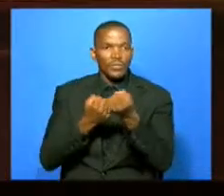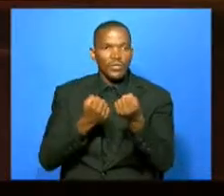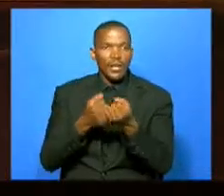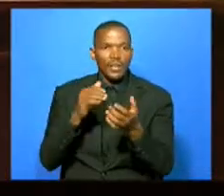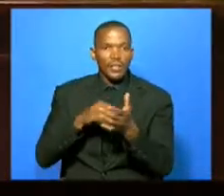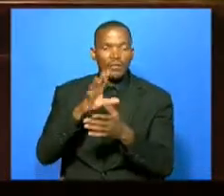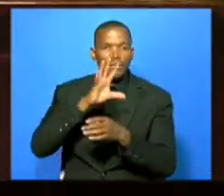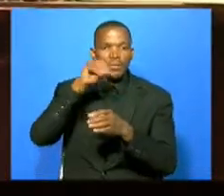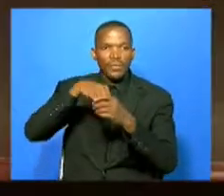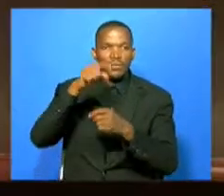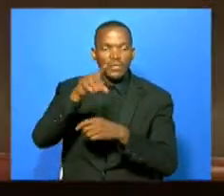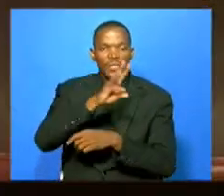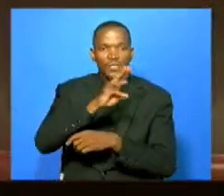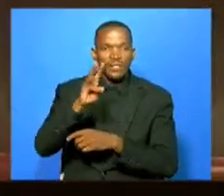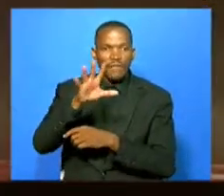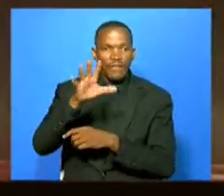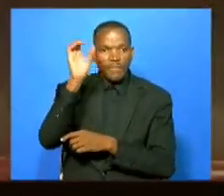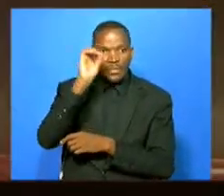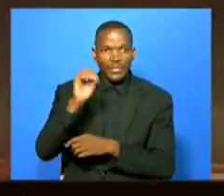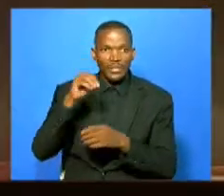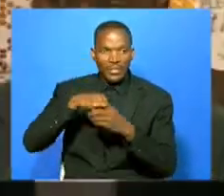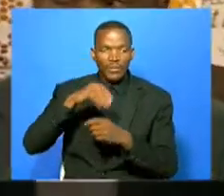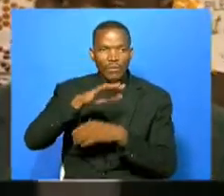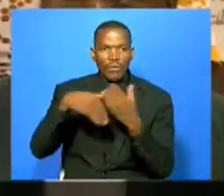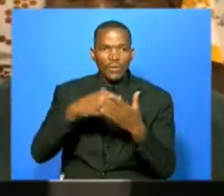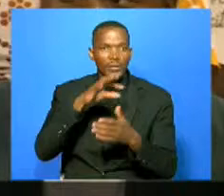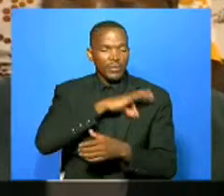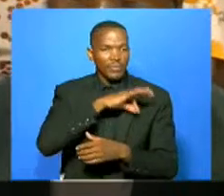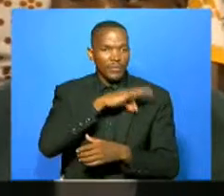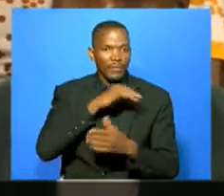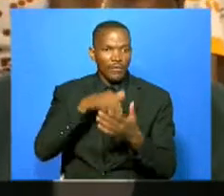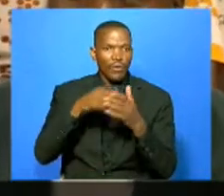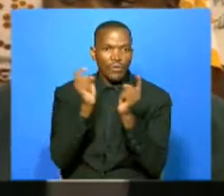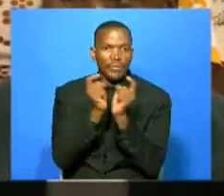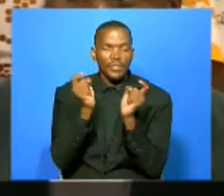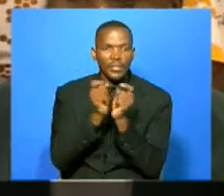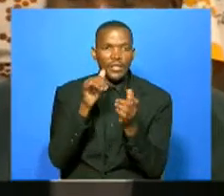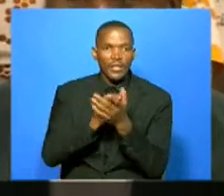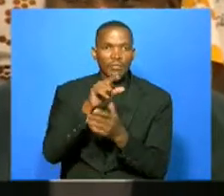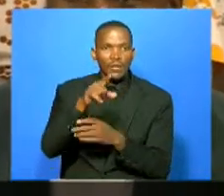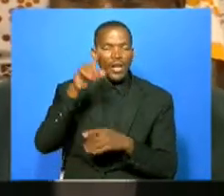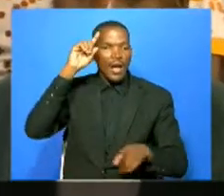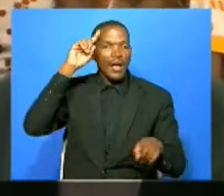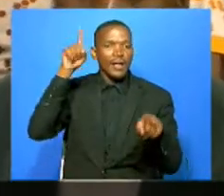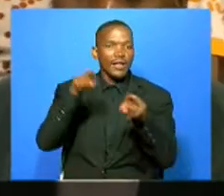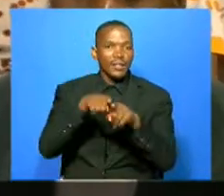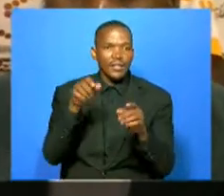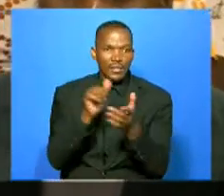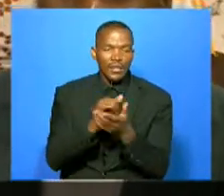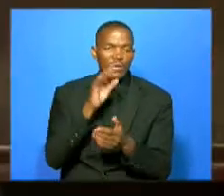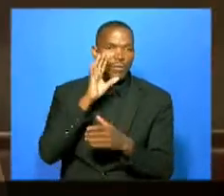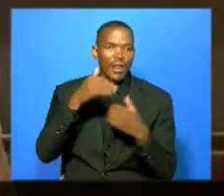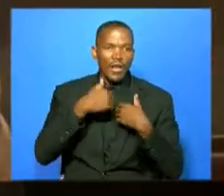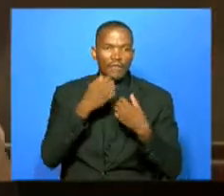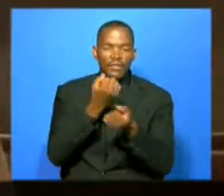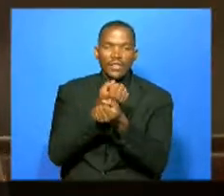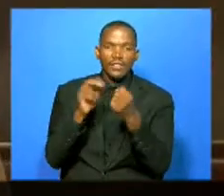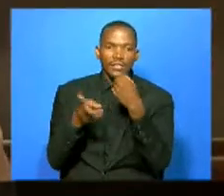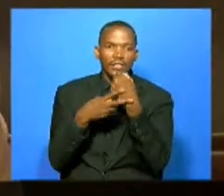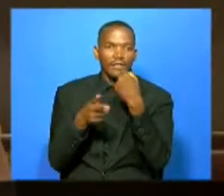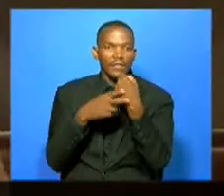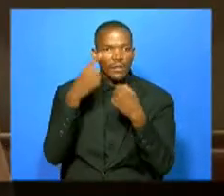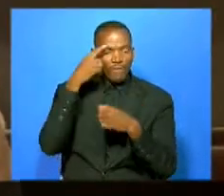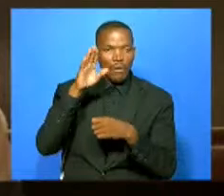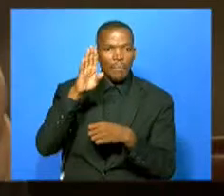le go nna le seabe sa 65% mo dipoelong tsa kgaisano eo. Fa godimo ga mo ba dumelang gore go tana le polokelo e tabong e le ya